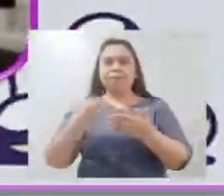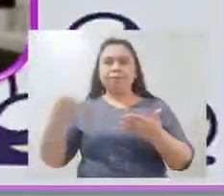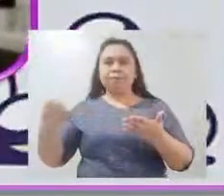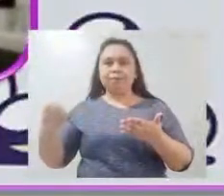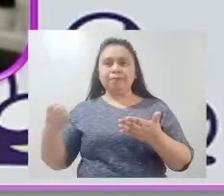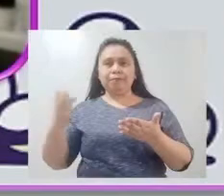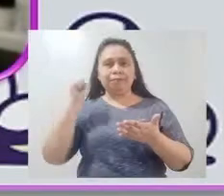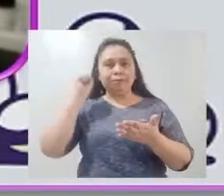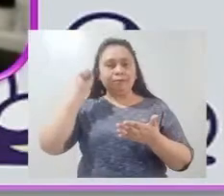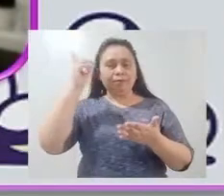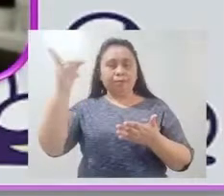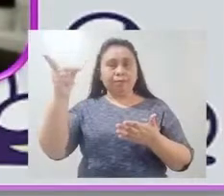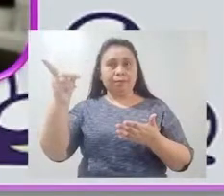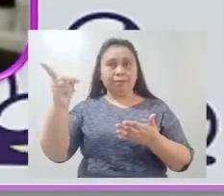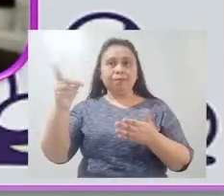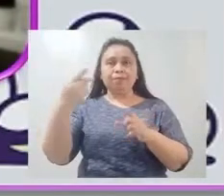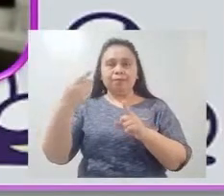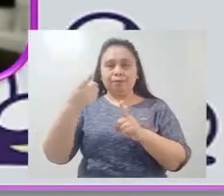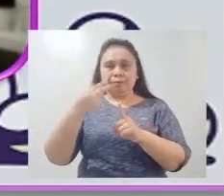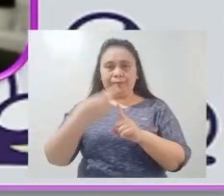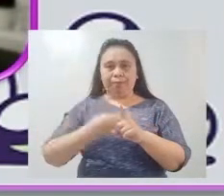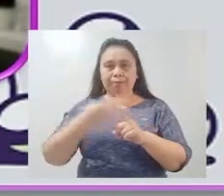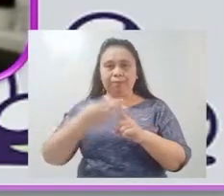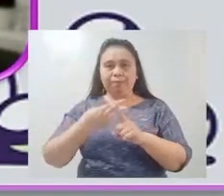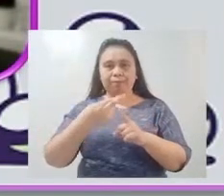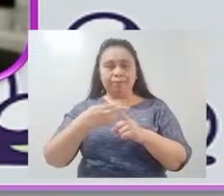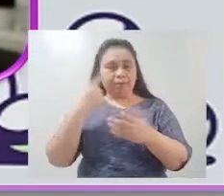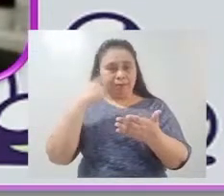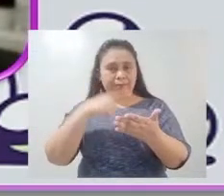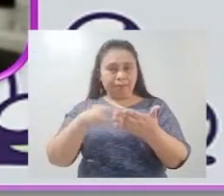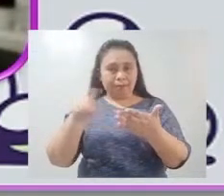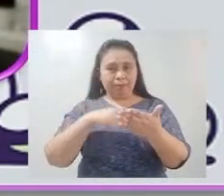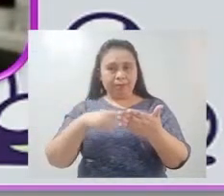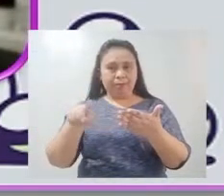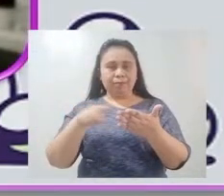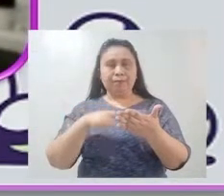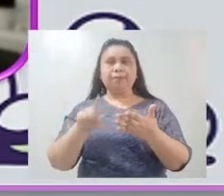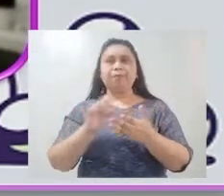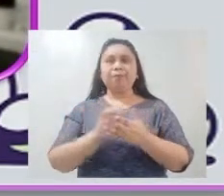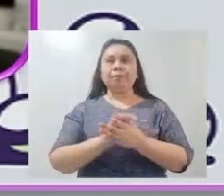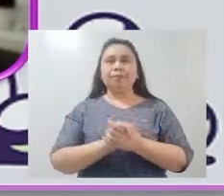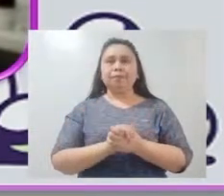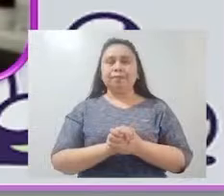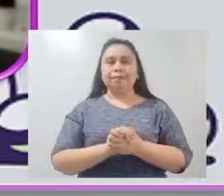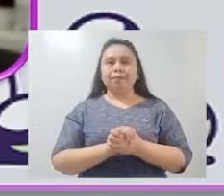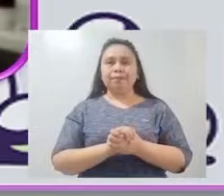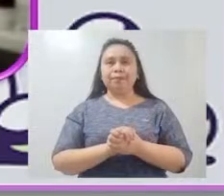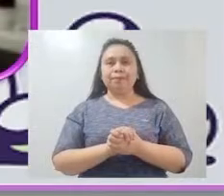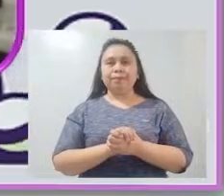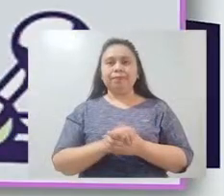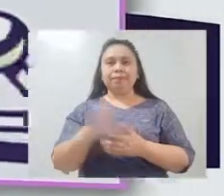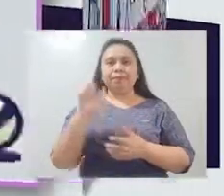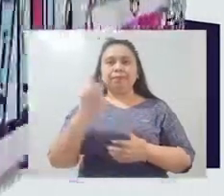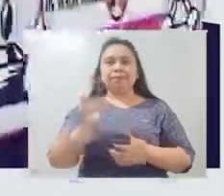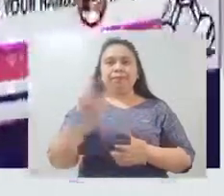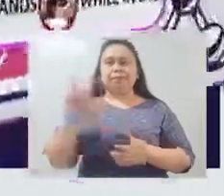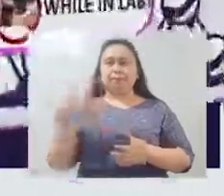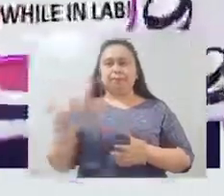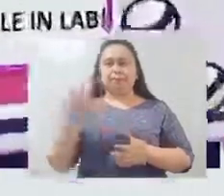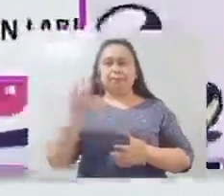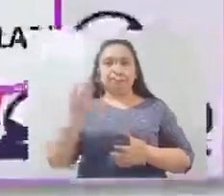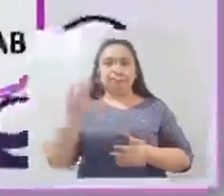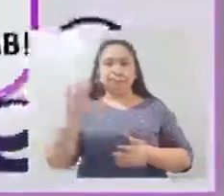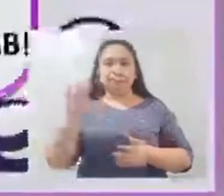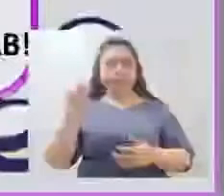all equipment should be regularly inspected for wear or deterioration. Number